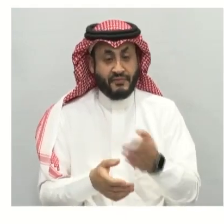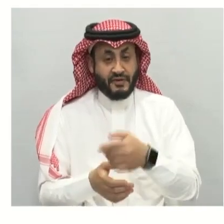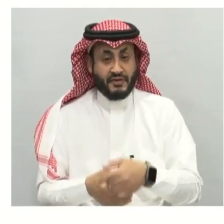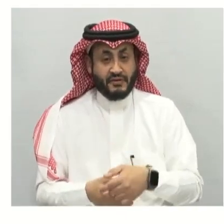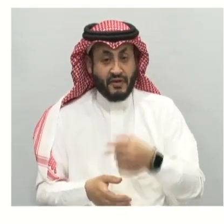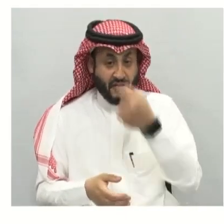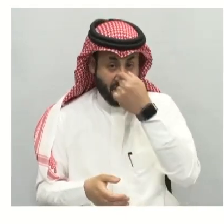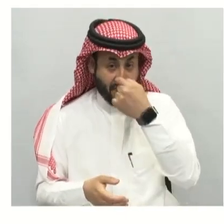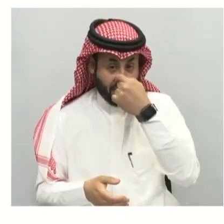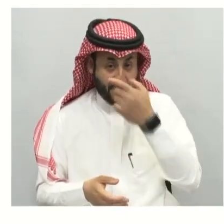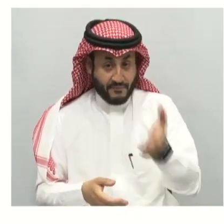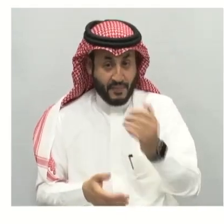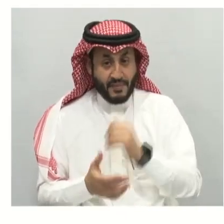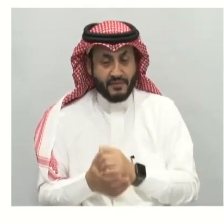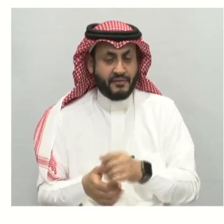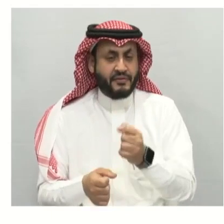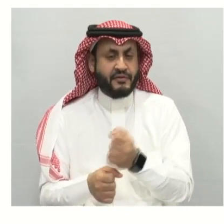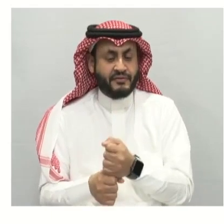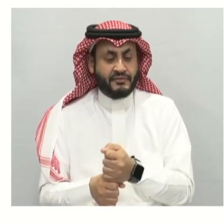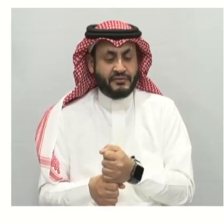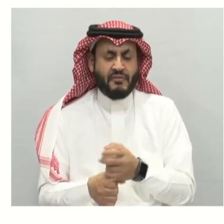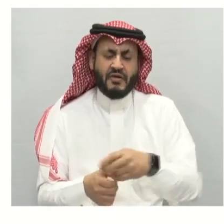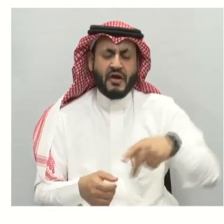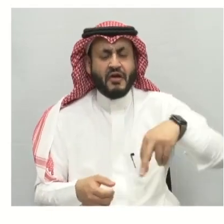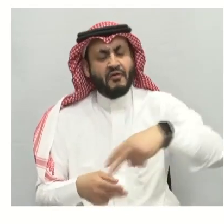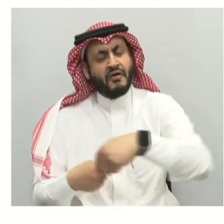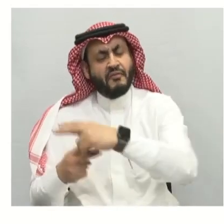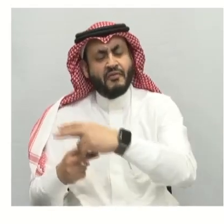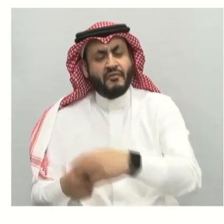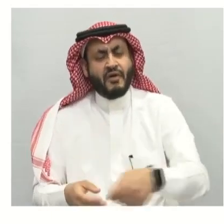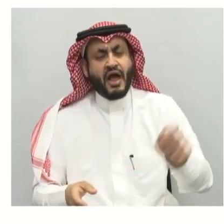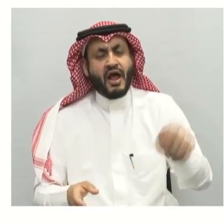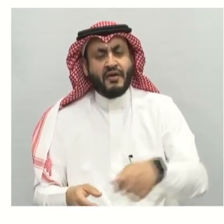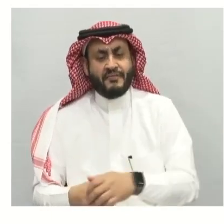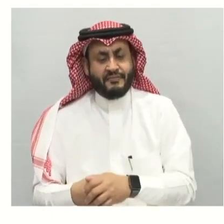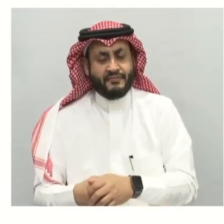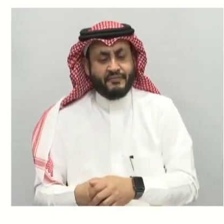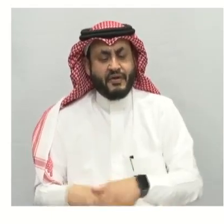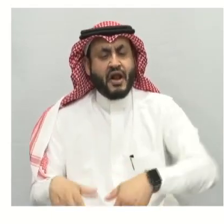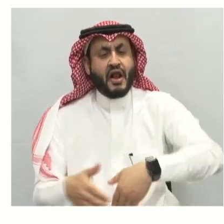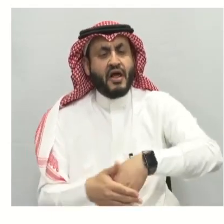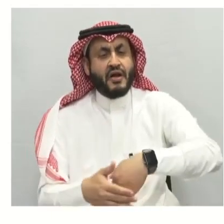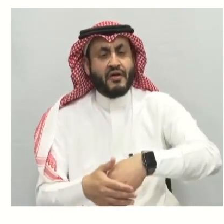Thursday, he might like to go out and play soccer with his friends.